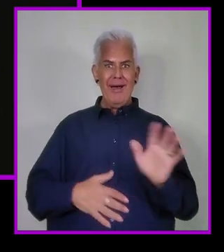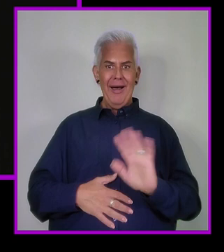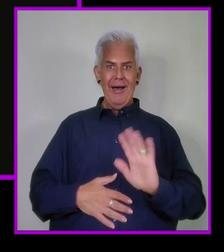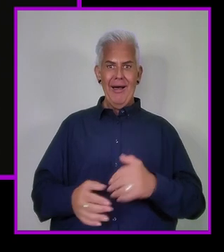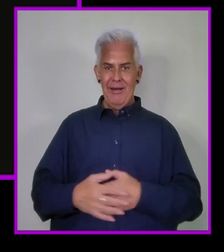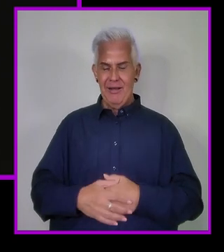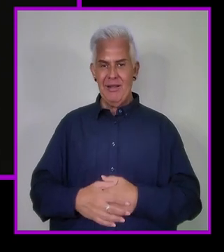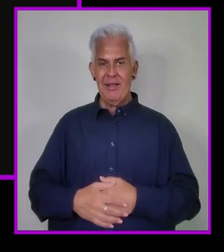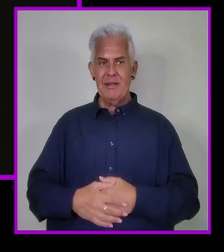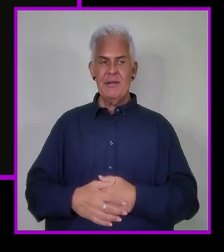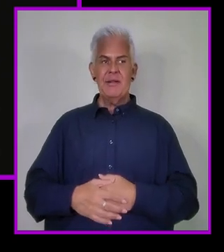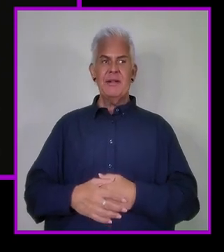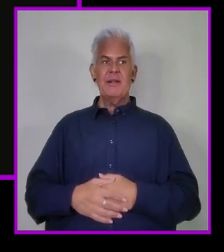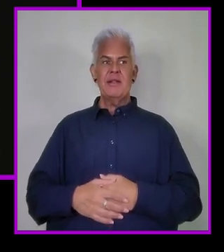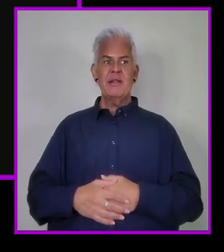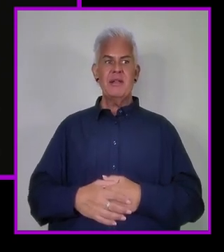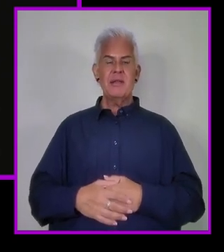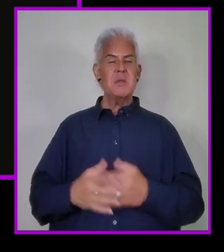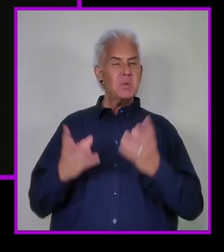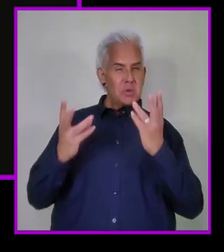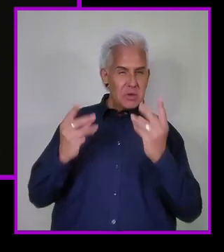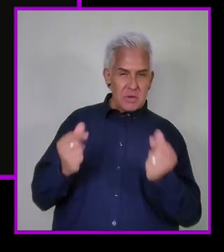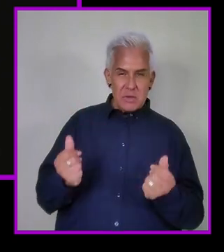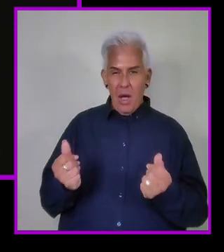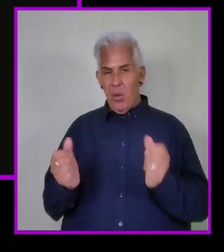that we need that. And I think that at some level,